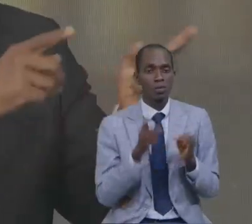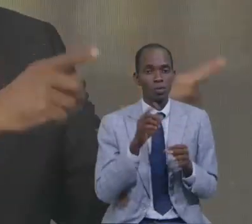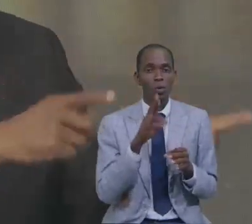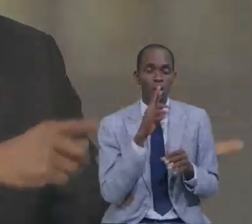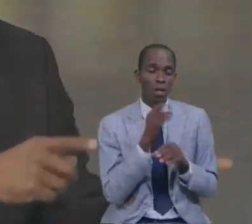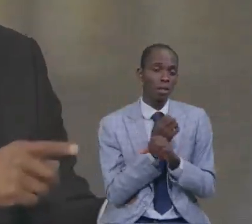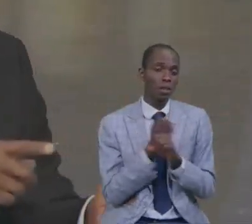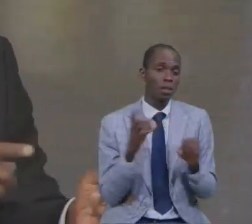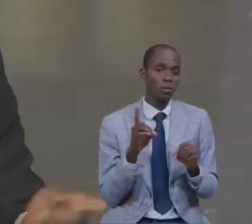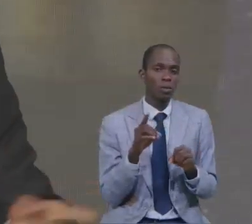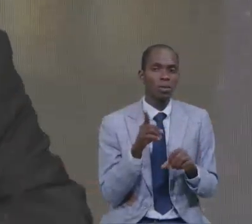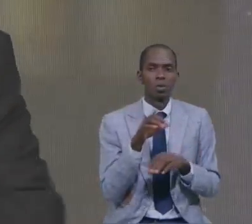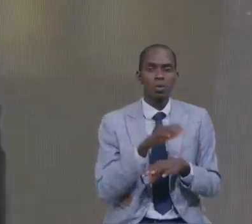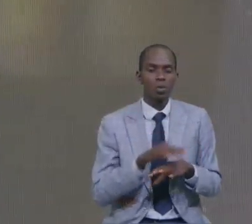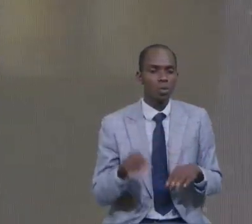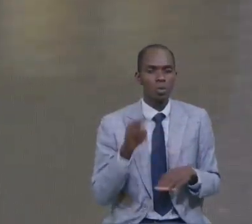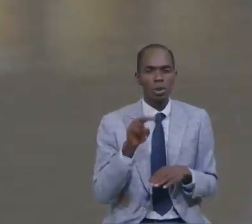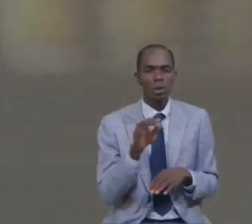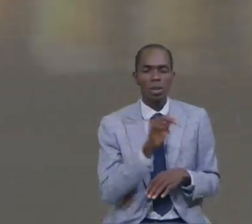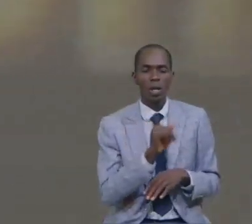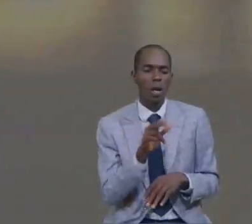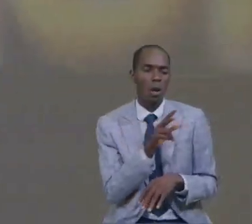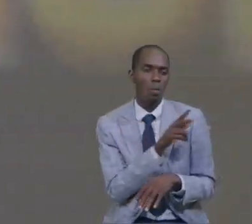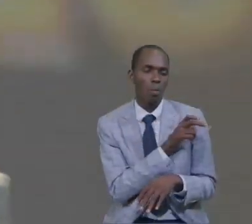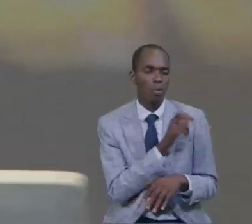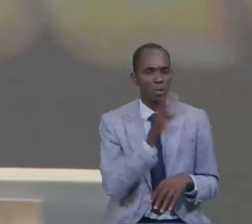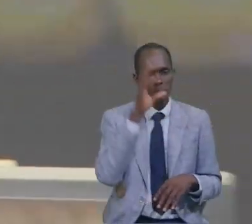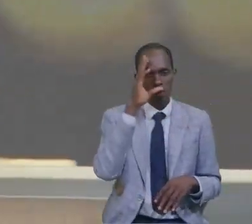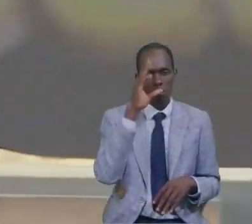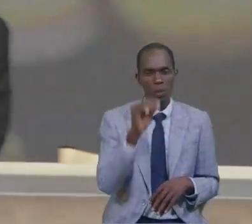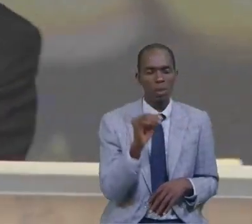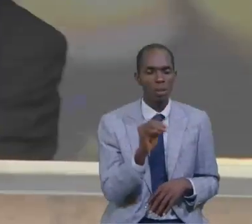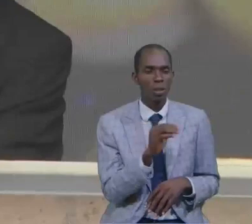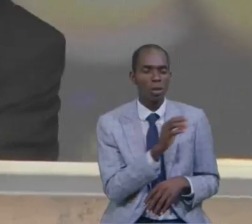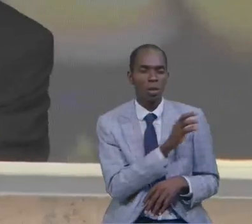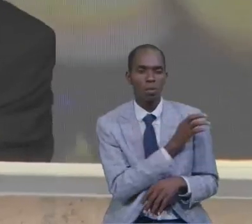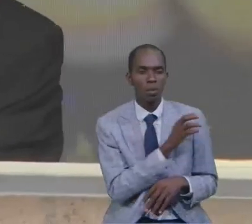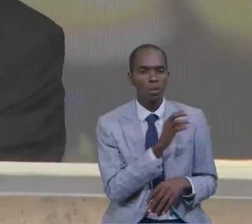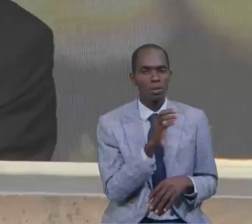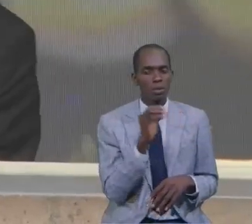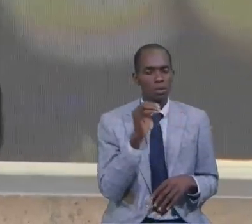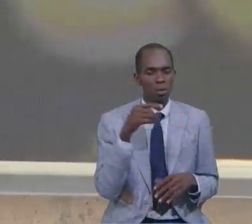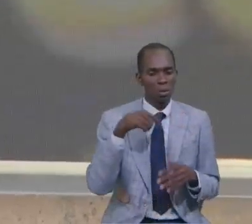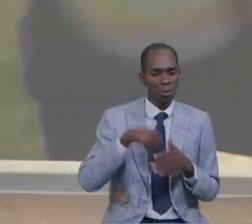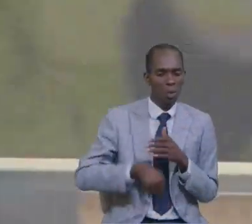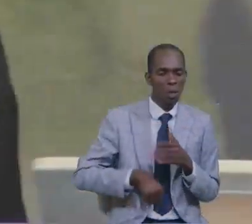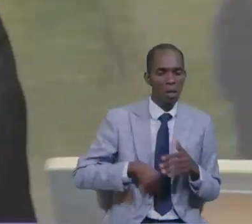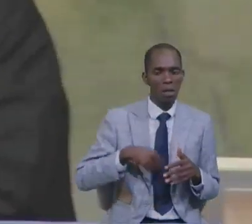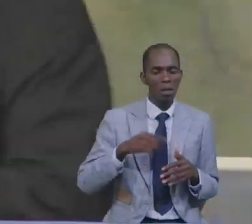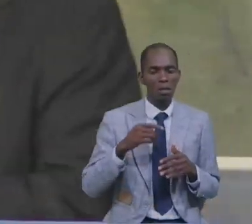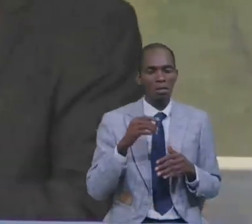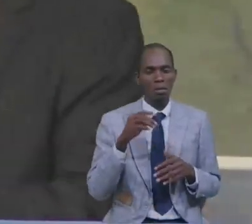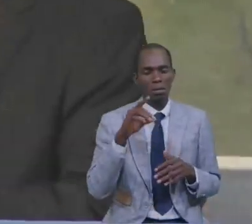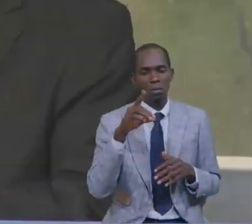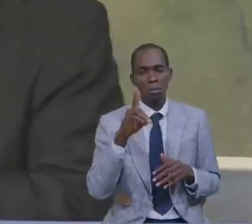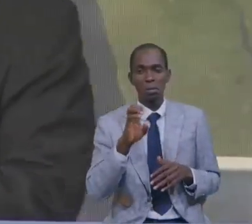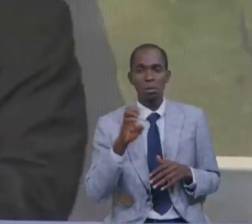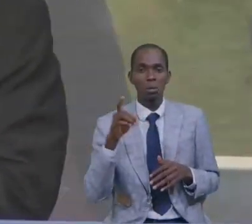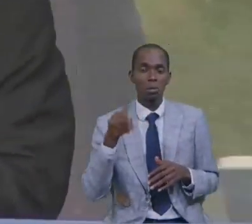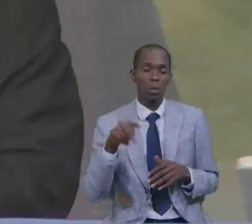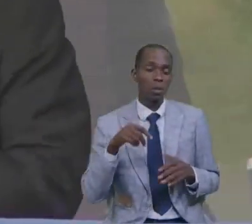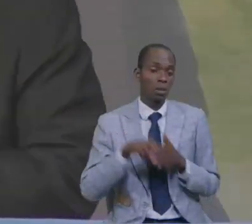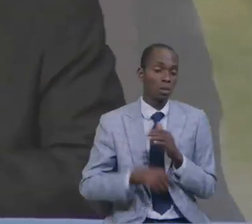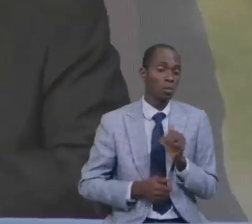life official following after you, and then you're looking back and you're looking here and